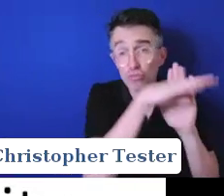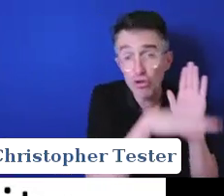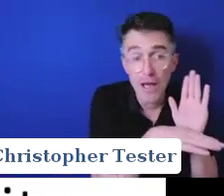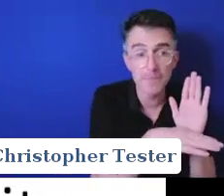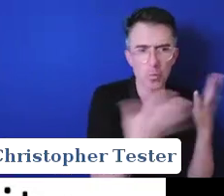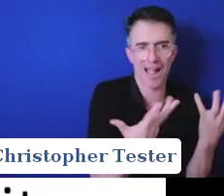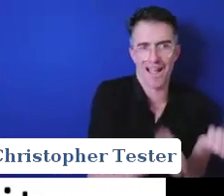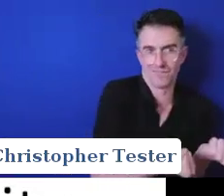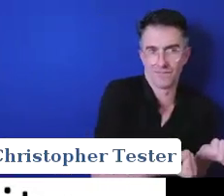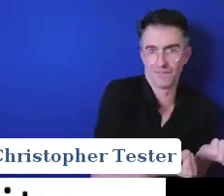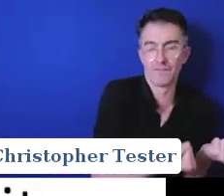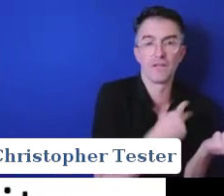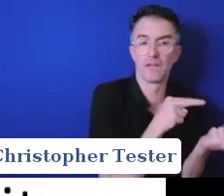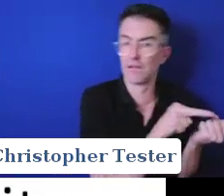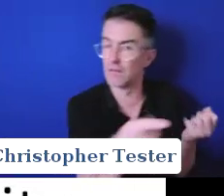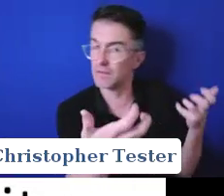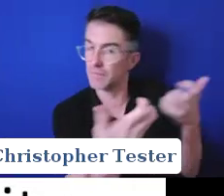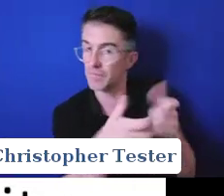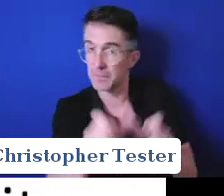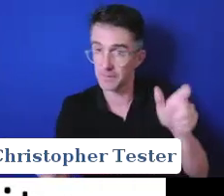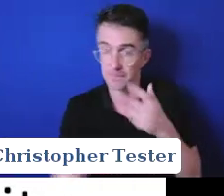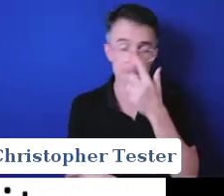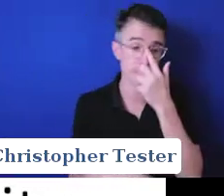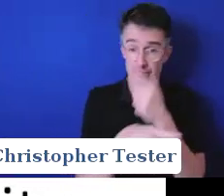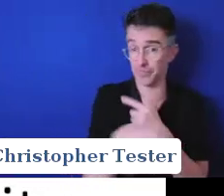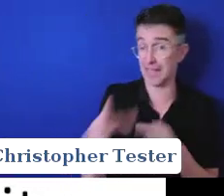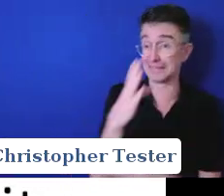on types and degrees of disability